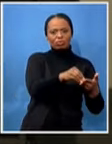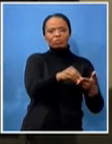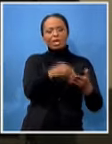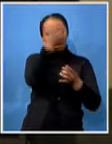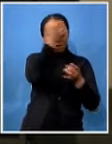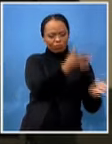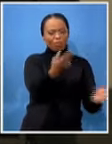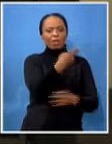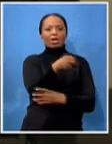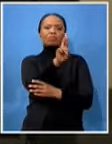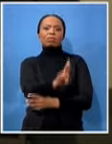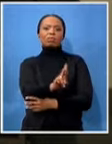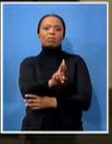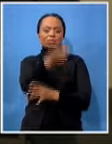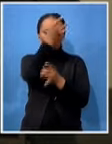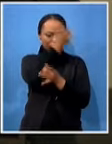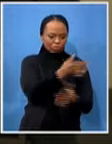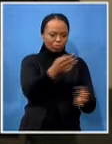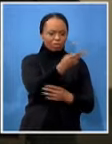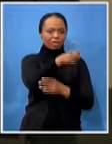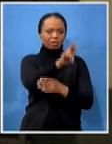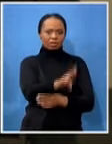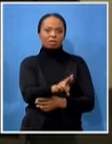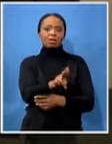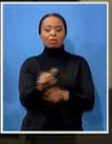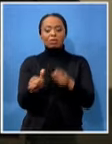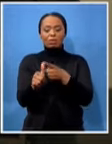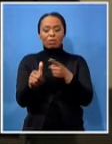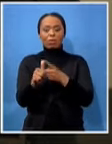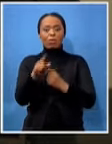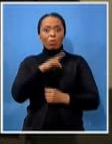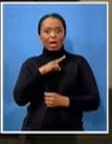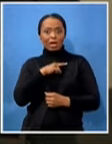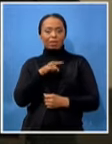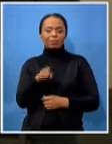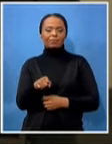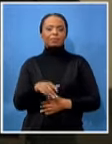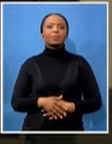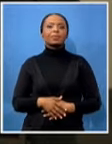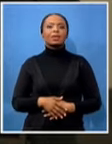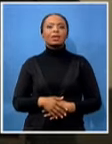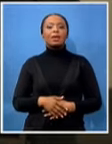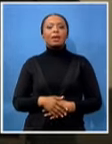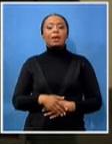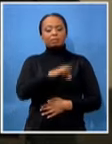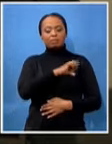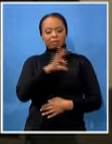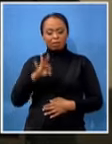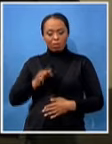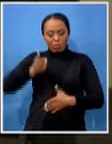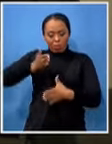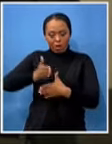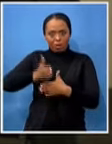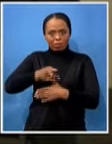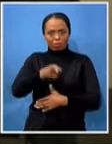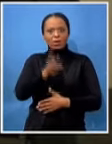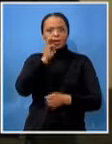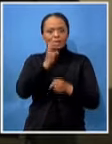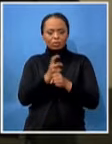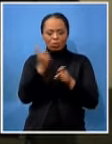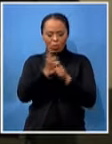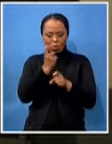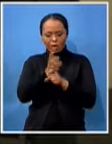One, everyone that works here should be remunerated, and no one should